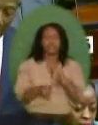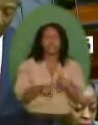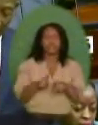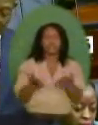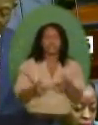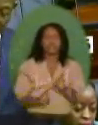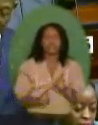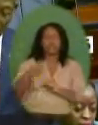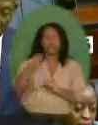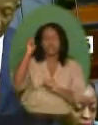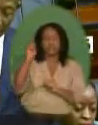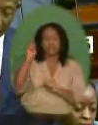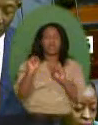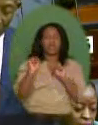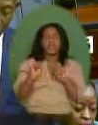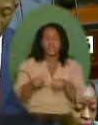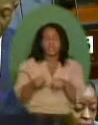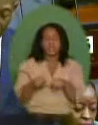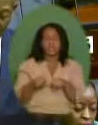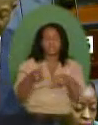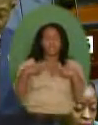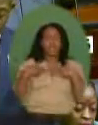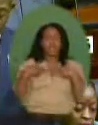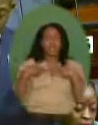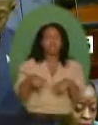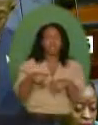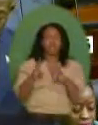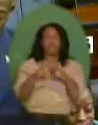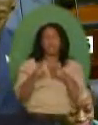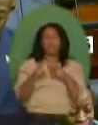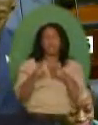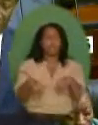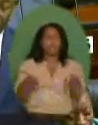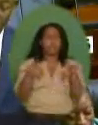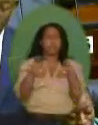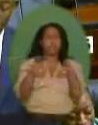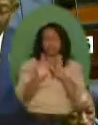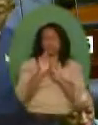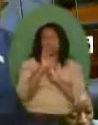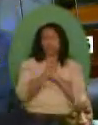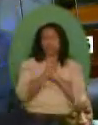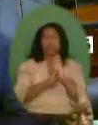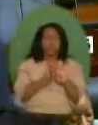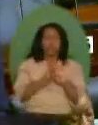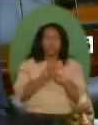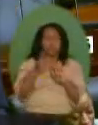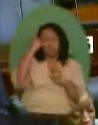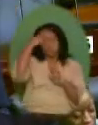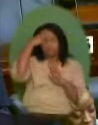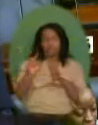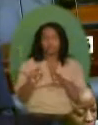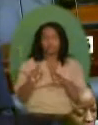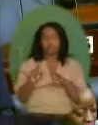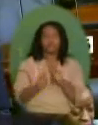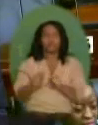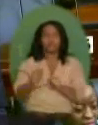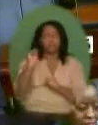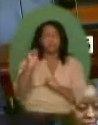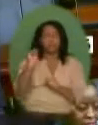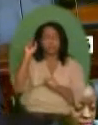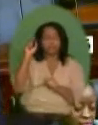While it is recognized that this project has a pivotal role to play in the country's development, it is but one aspect of other efforts that are